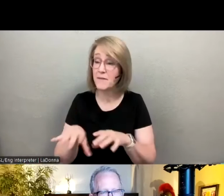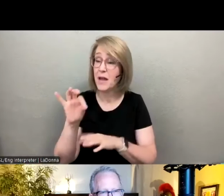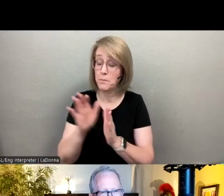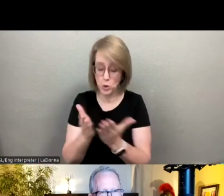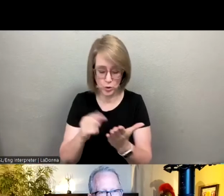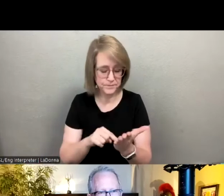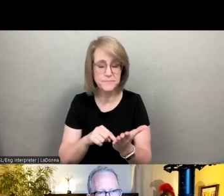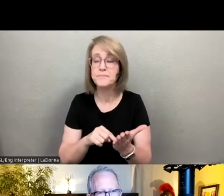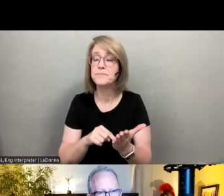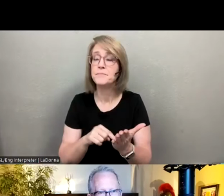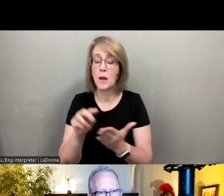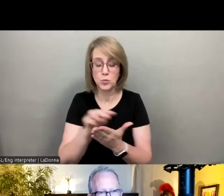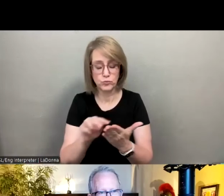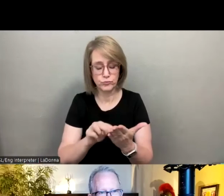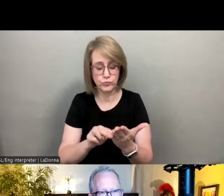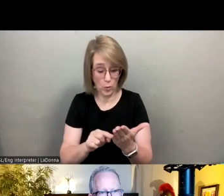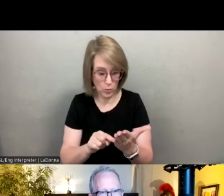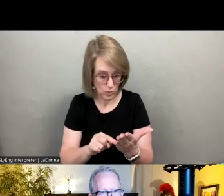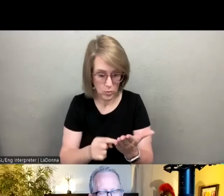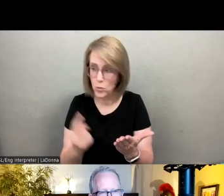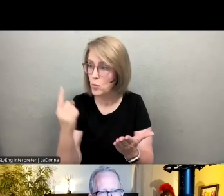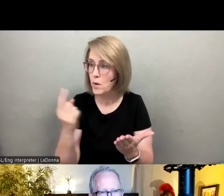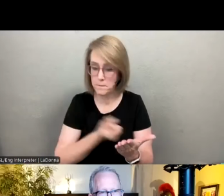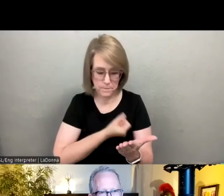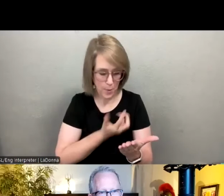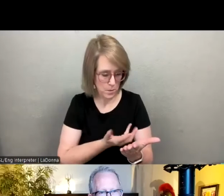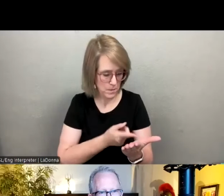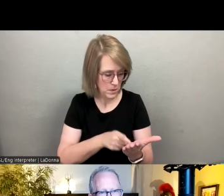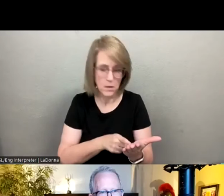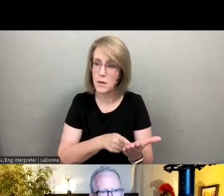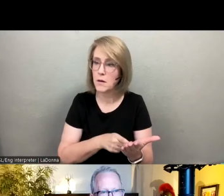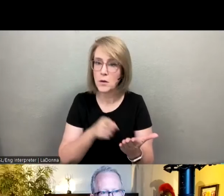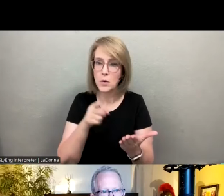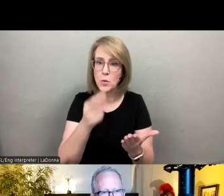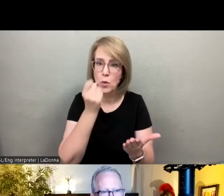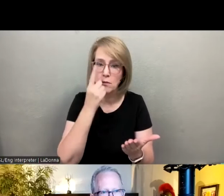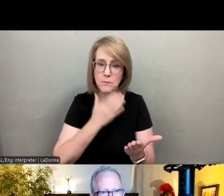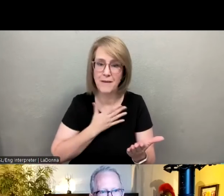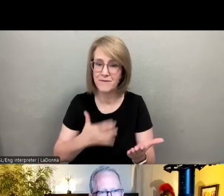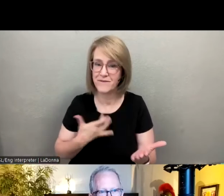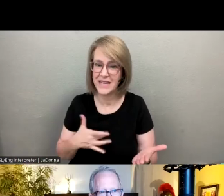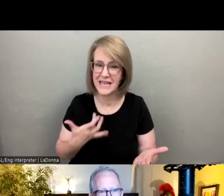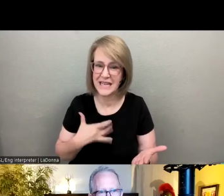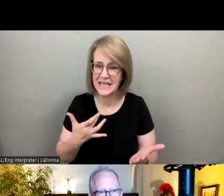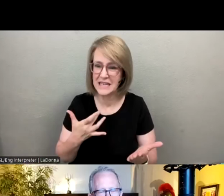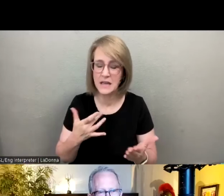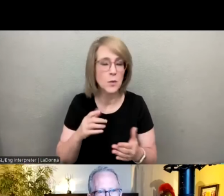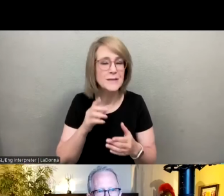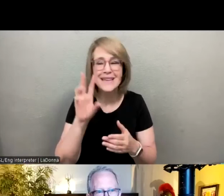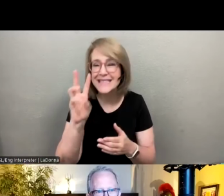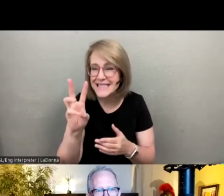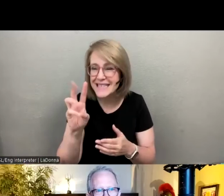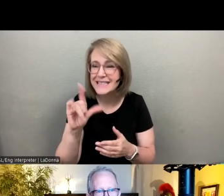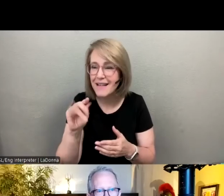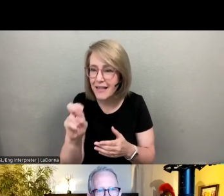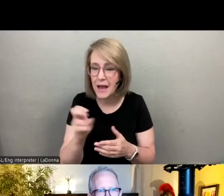And for the first time, I found someone I think understood what I felt like. And it was a quick little 6-line poem I